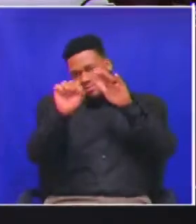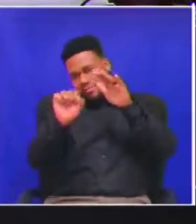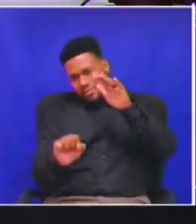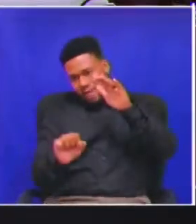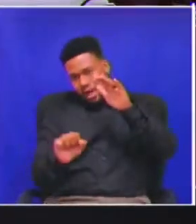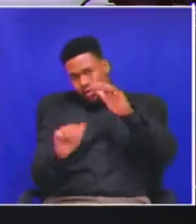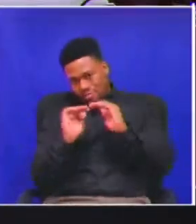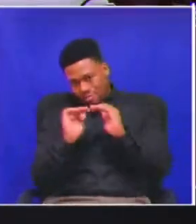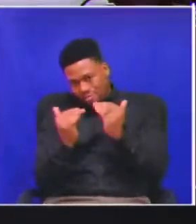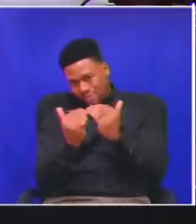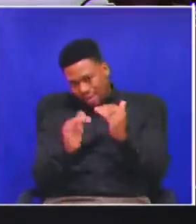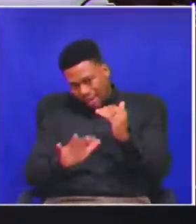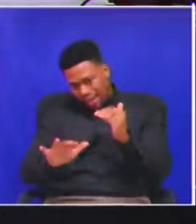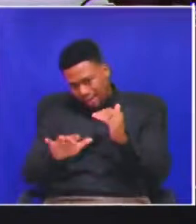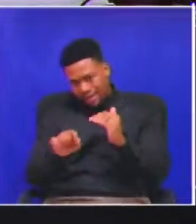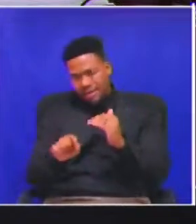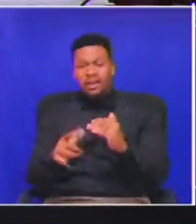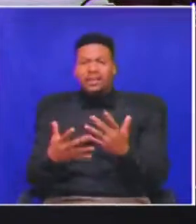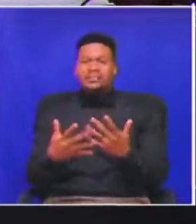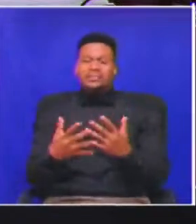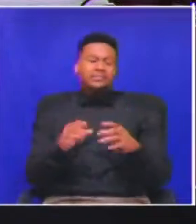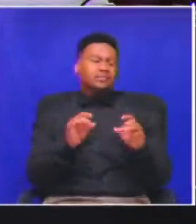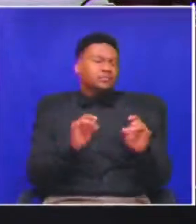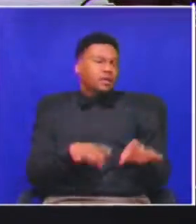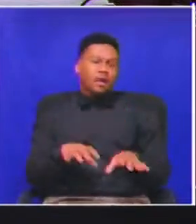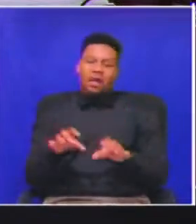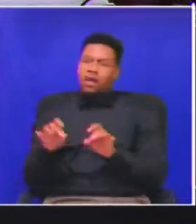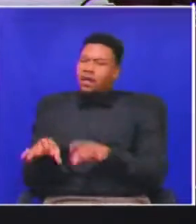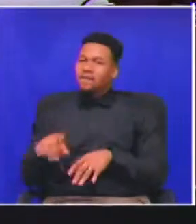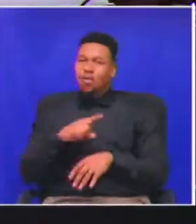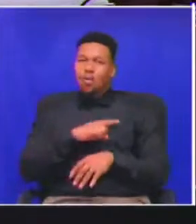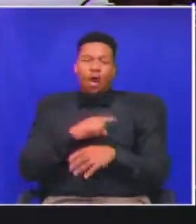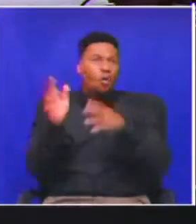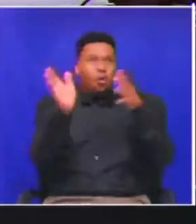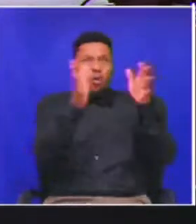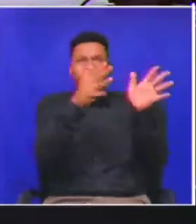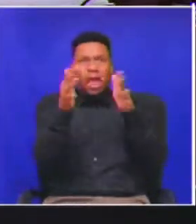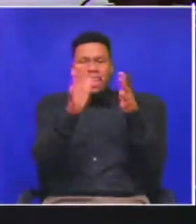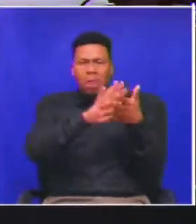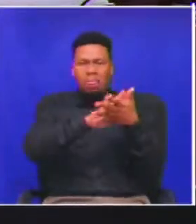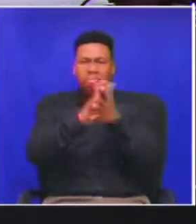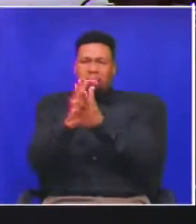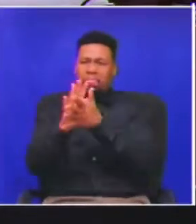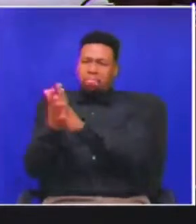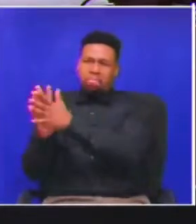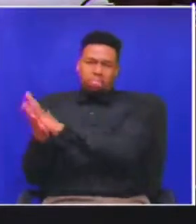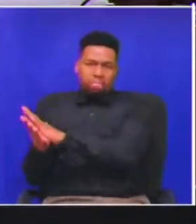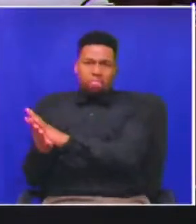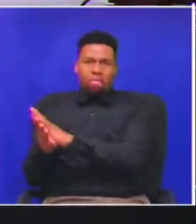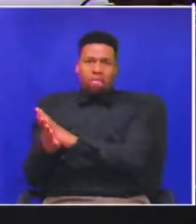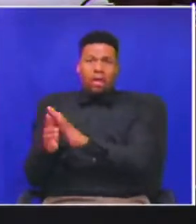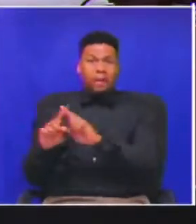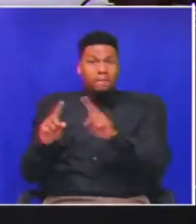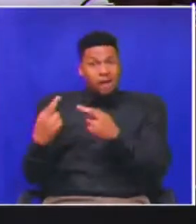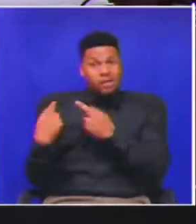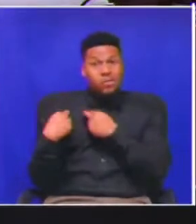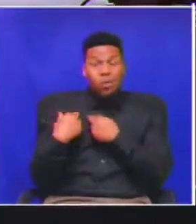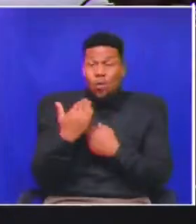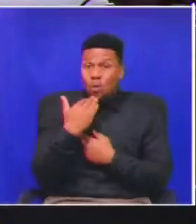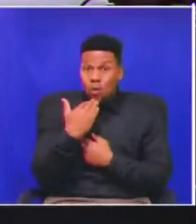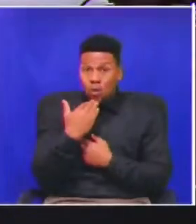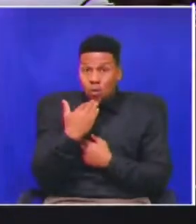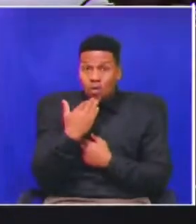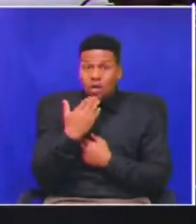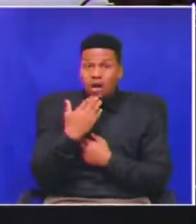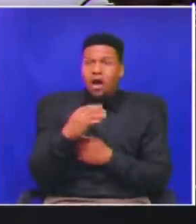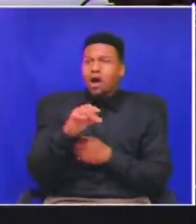from climate damage which they have not been responsible for. And that climate damage has devastated many countries